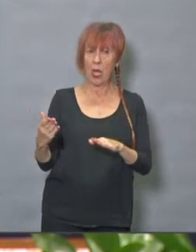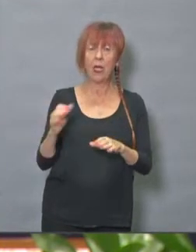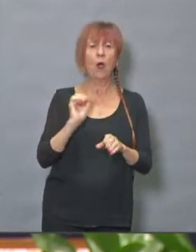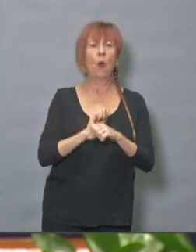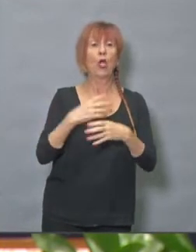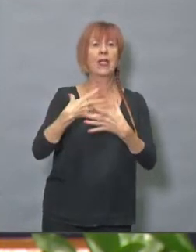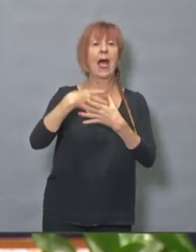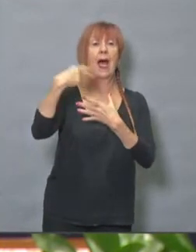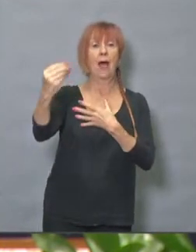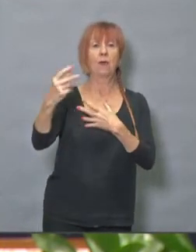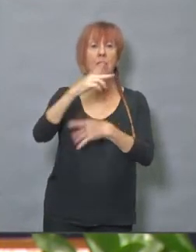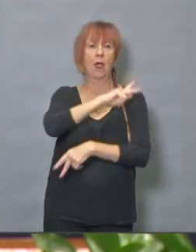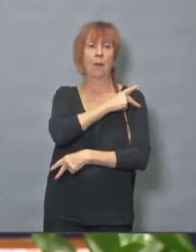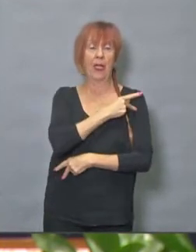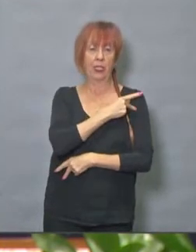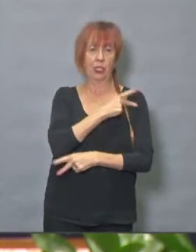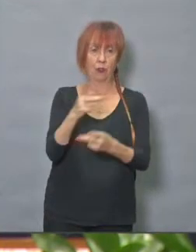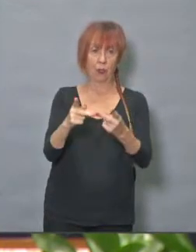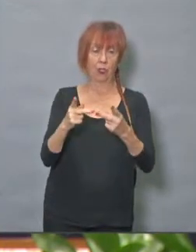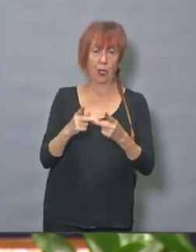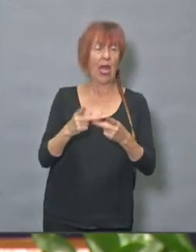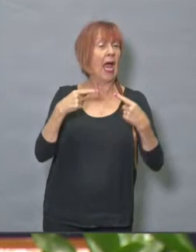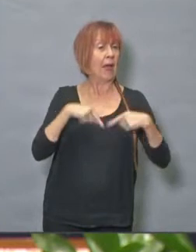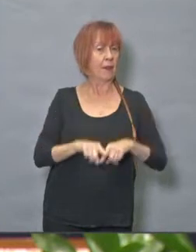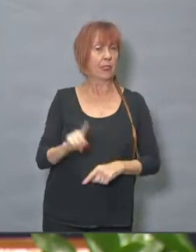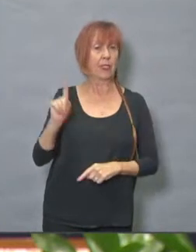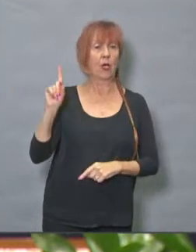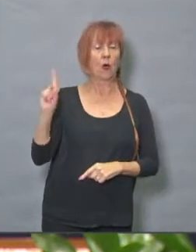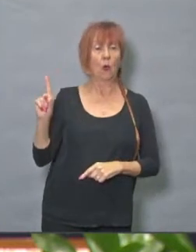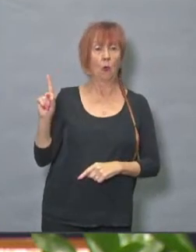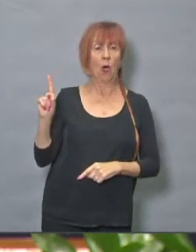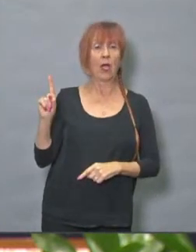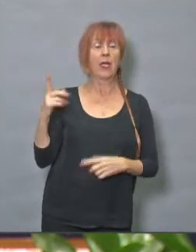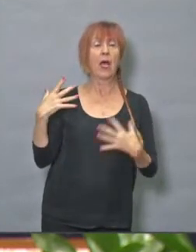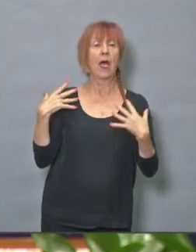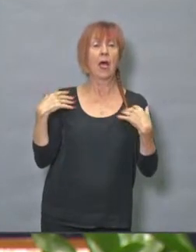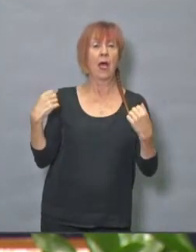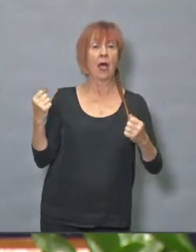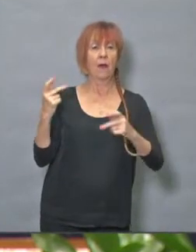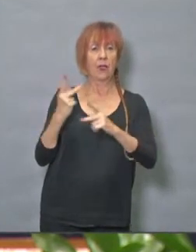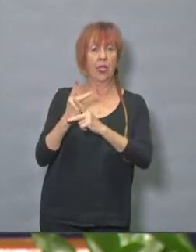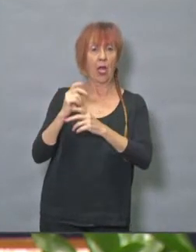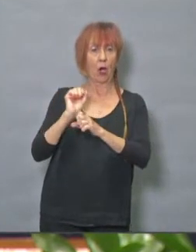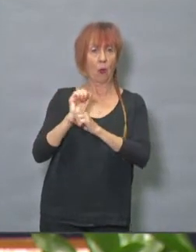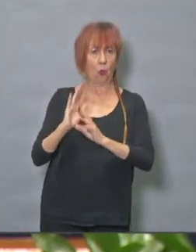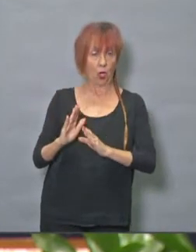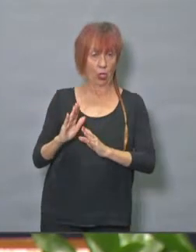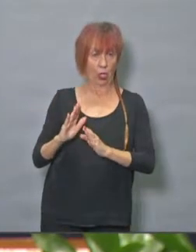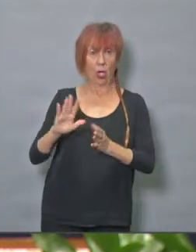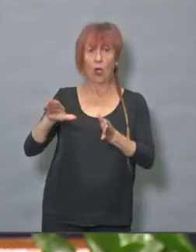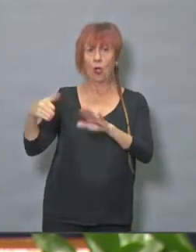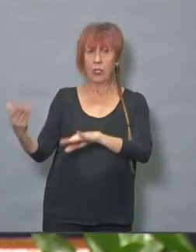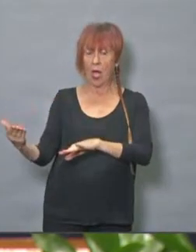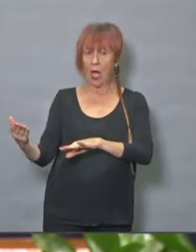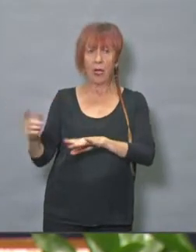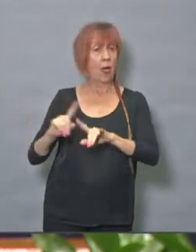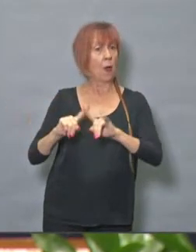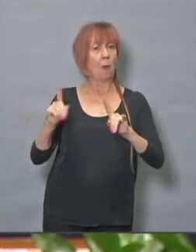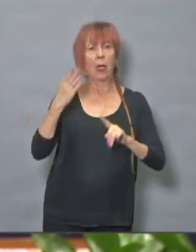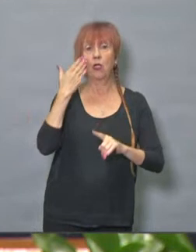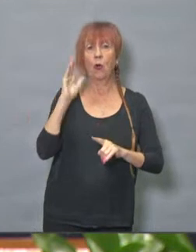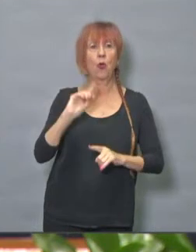outpatient facility. And there still is 1 healthcare worker that passed away where their workplace setting has not been